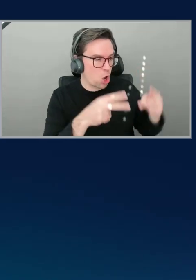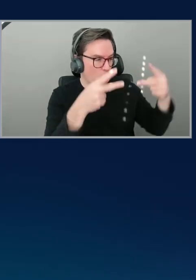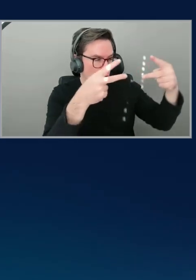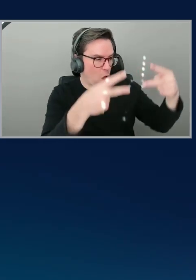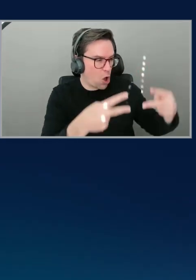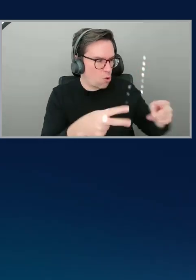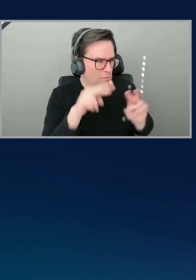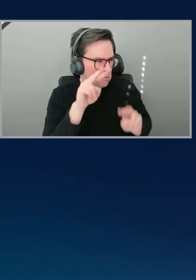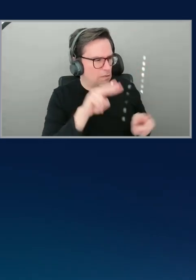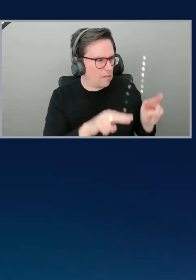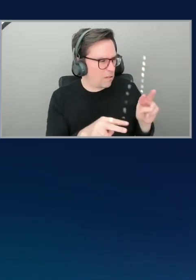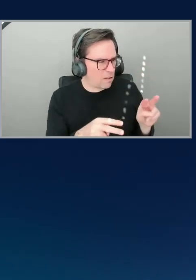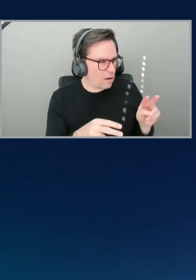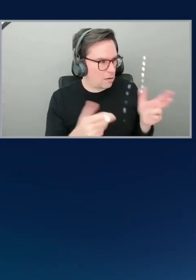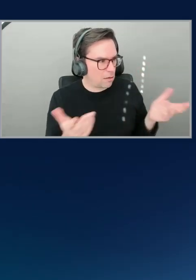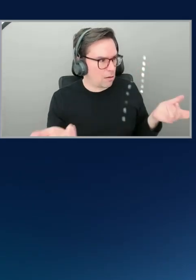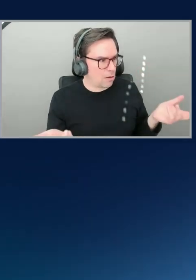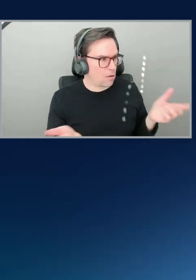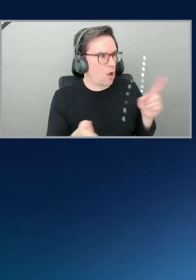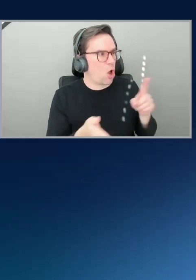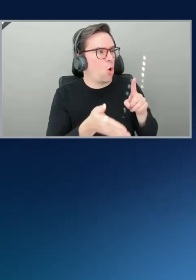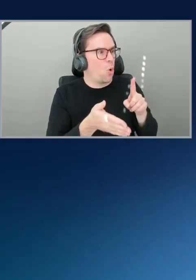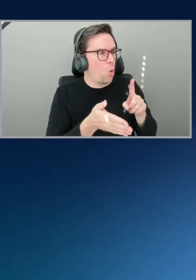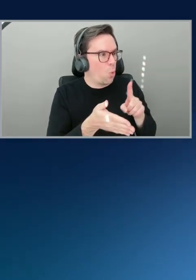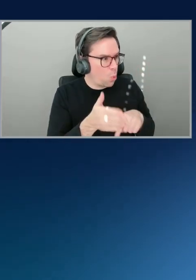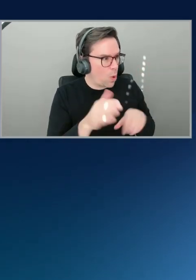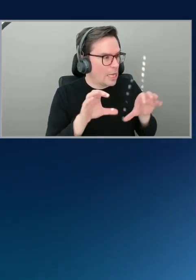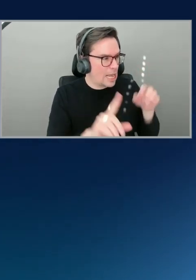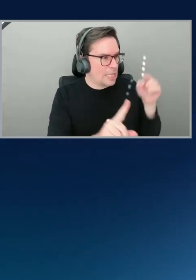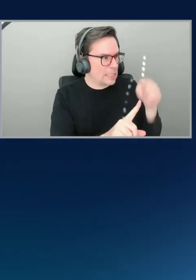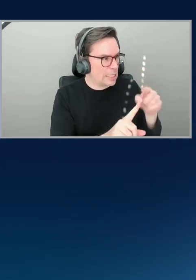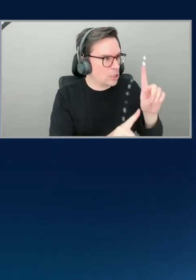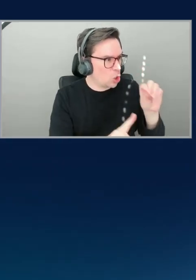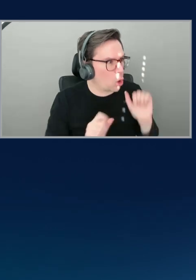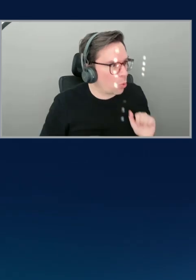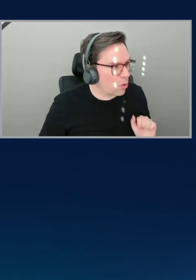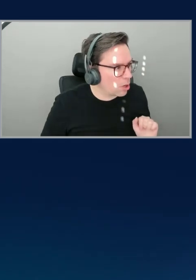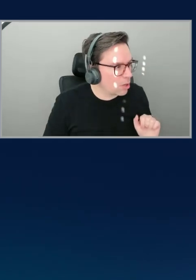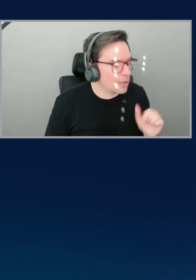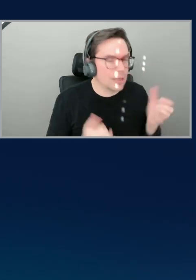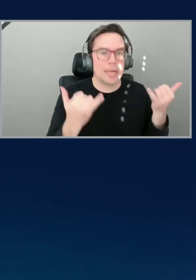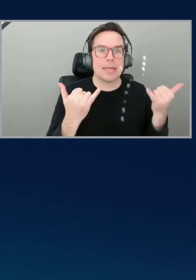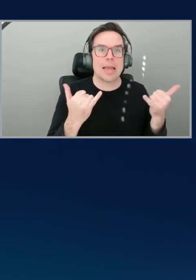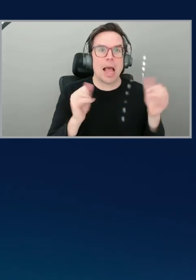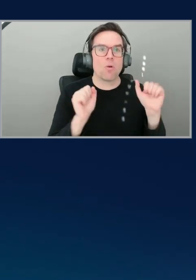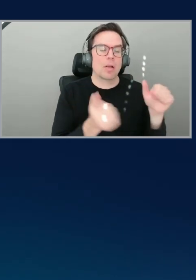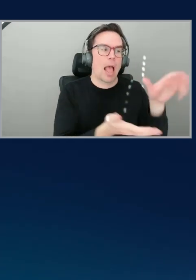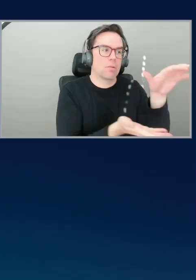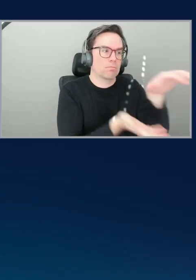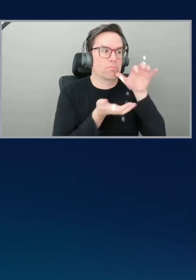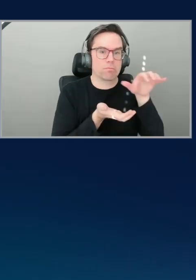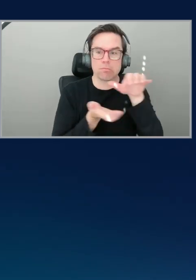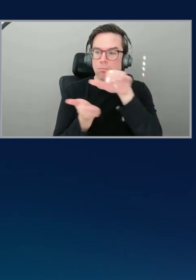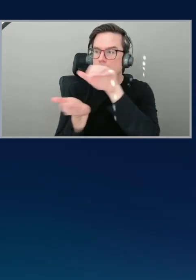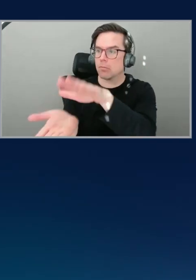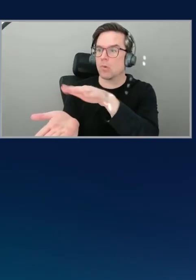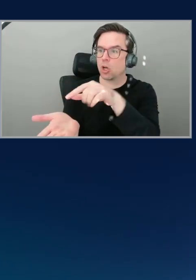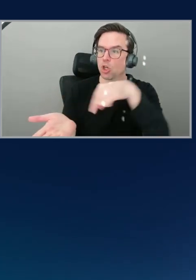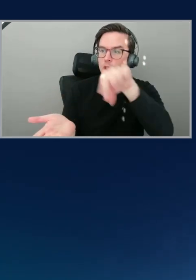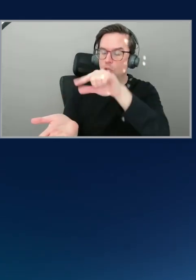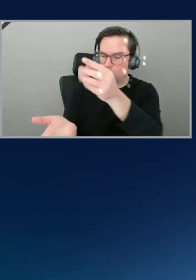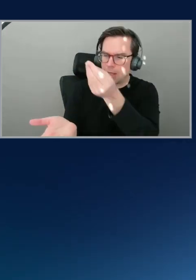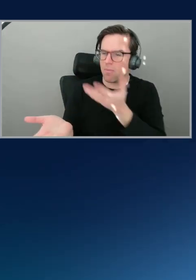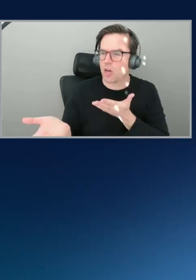do, right? It'd be so nice to highlight it and send it to Q now and say, you tell me what it does. Okay, great.